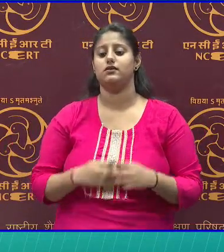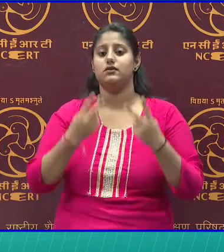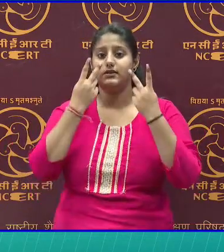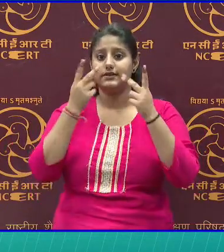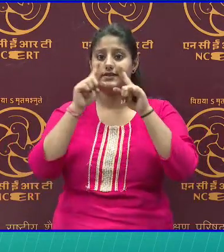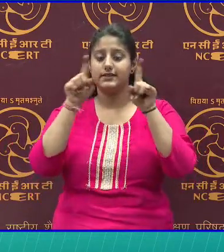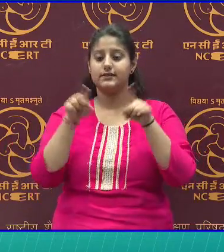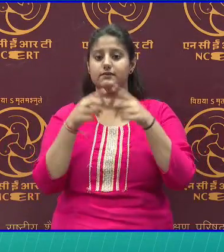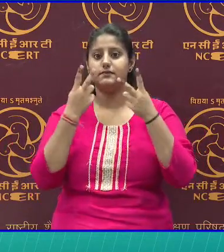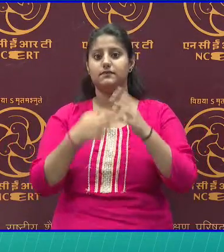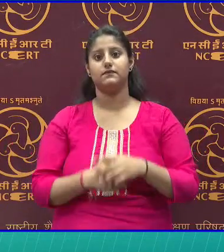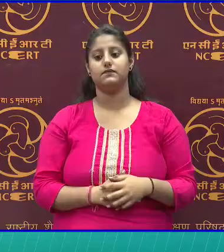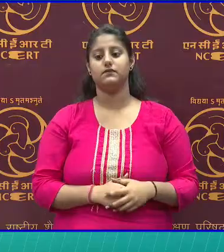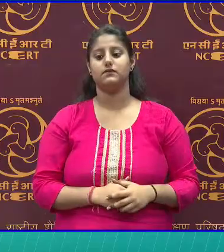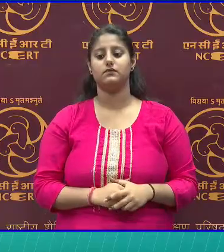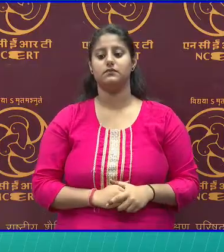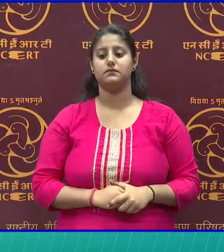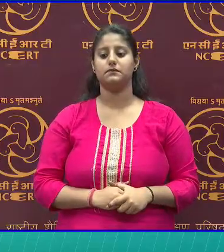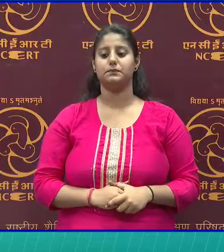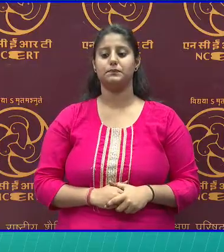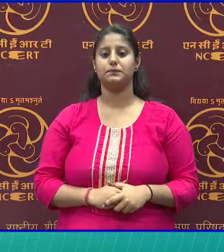it.